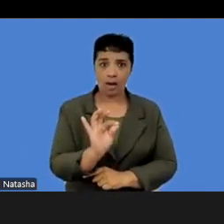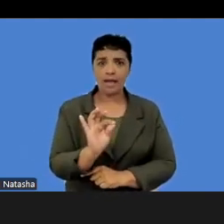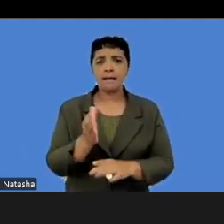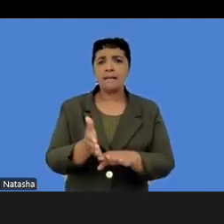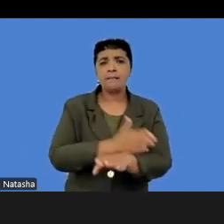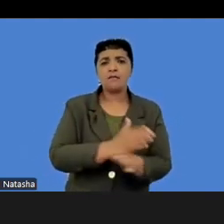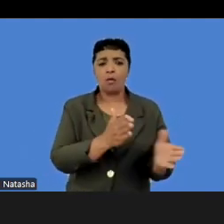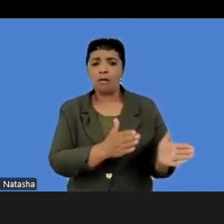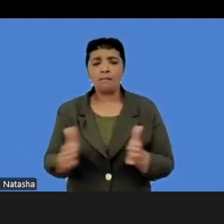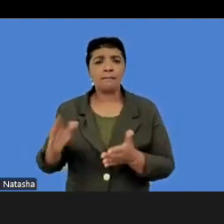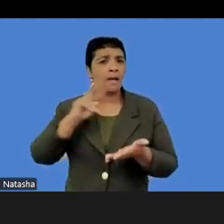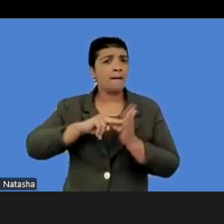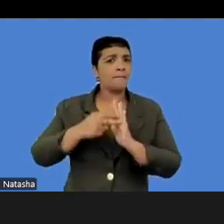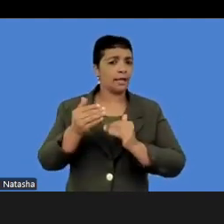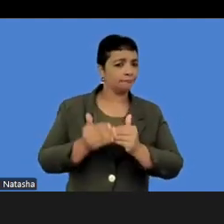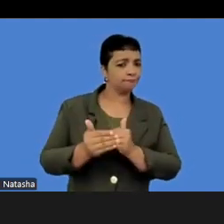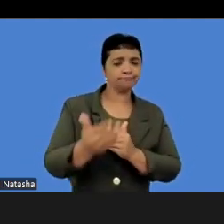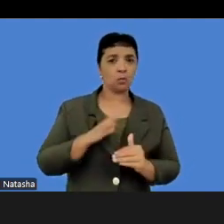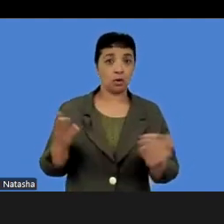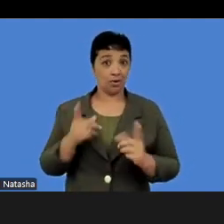was to